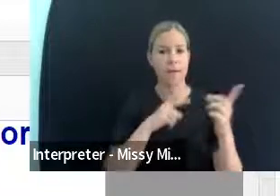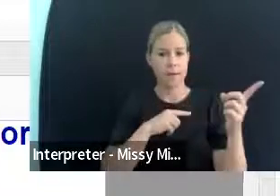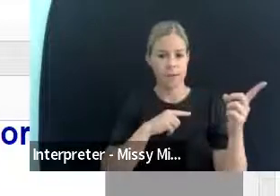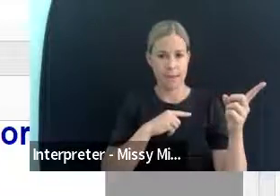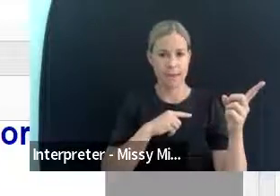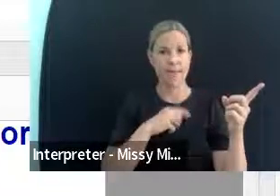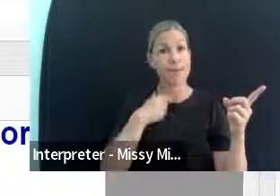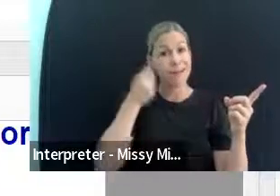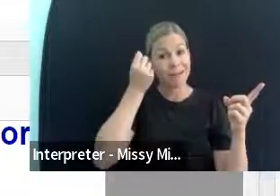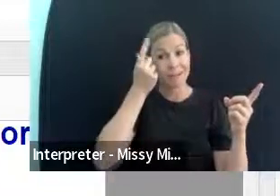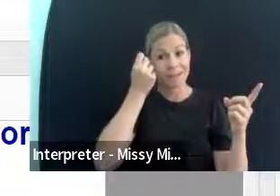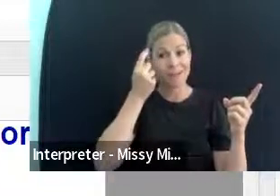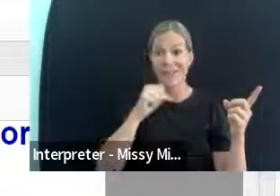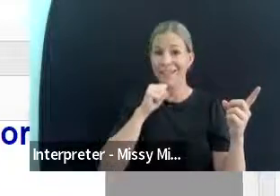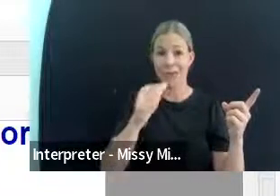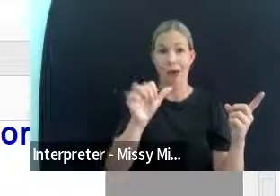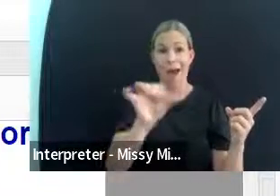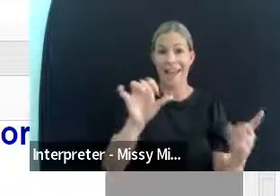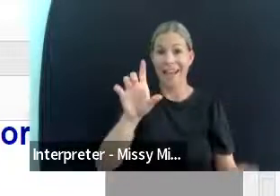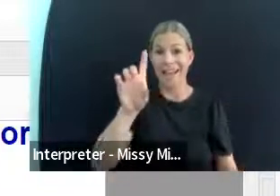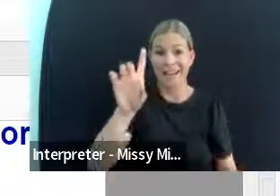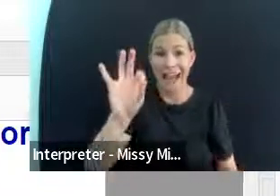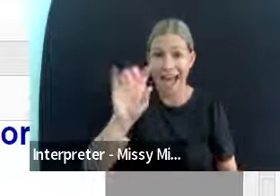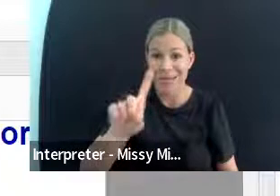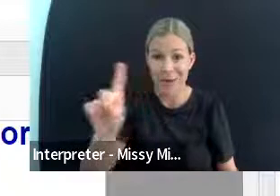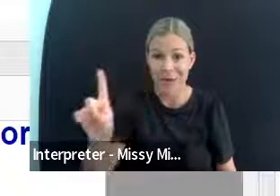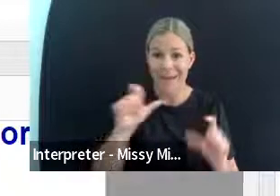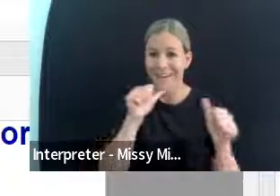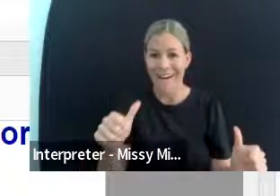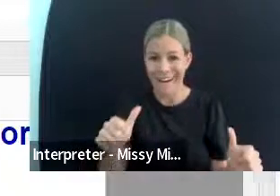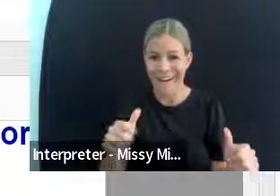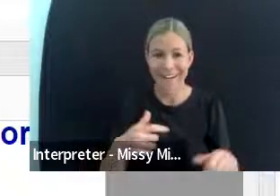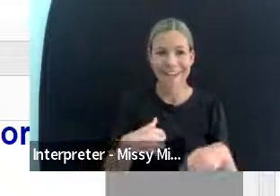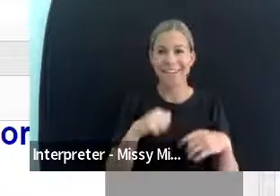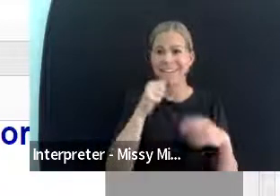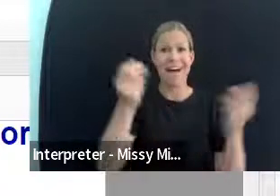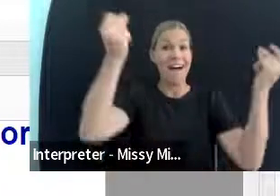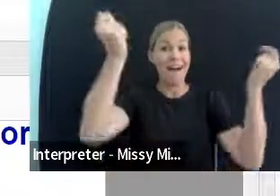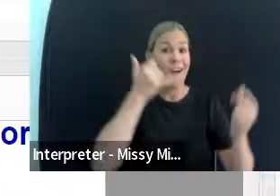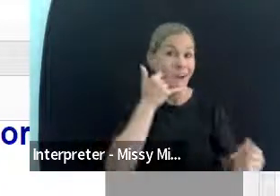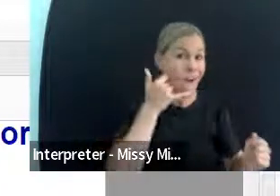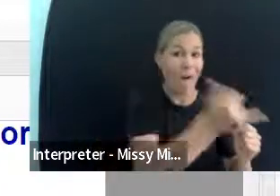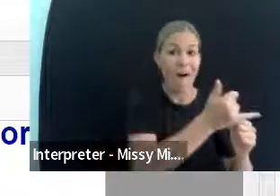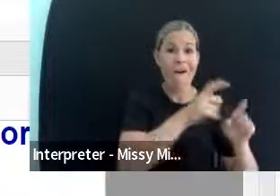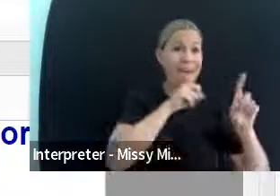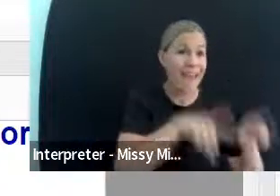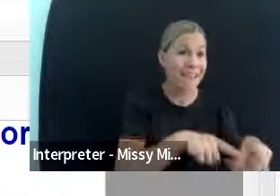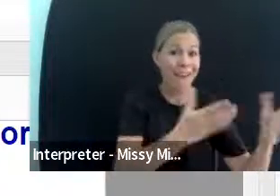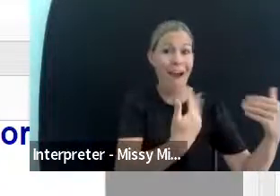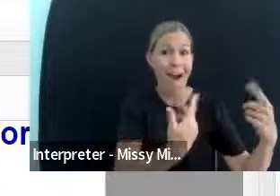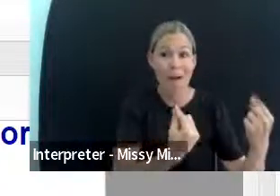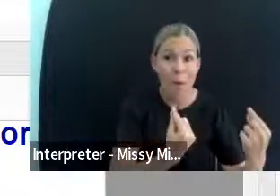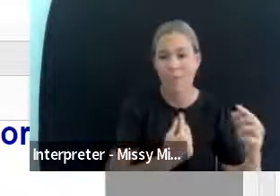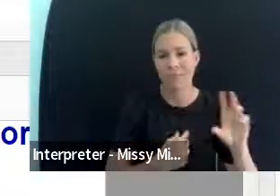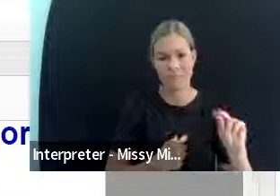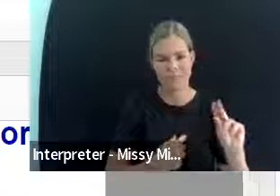they're not like 911. So it's not as though you could call them and immediately get an answer to your question.